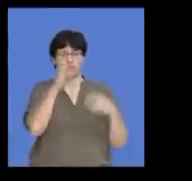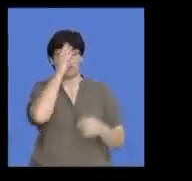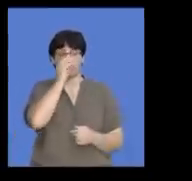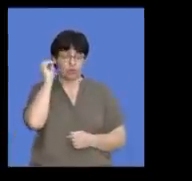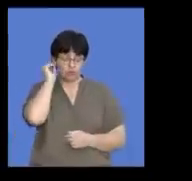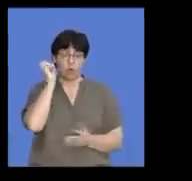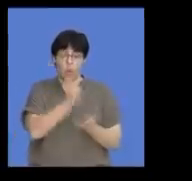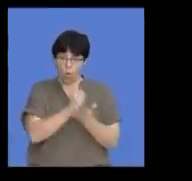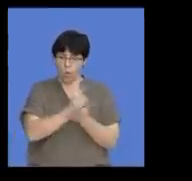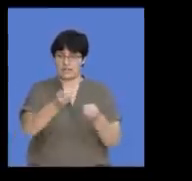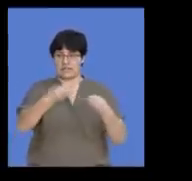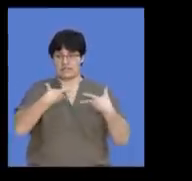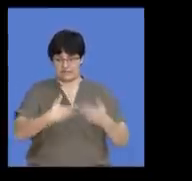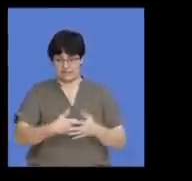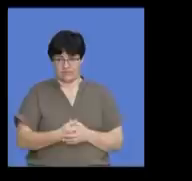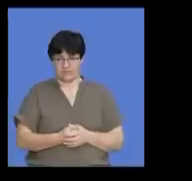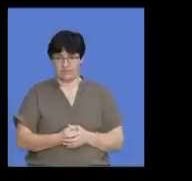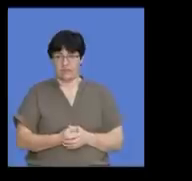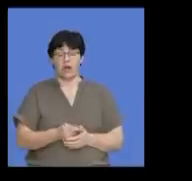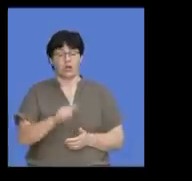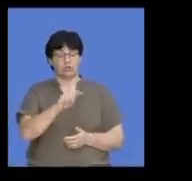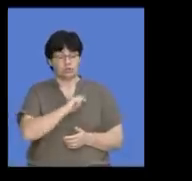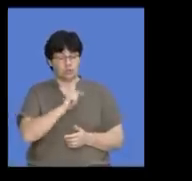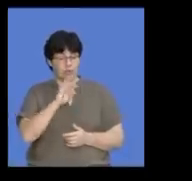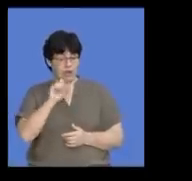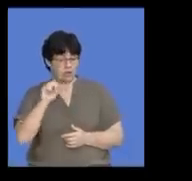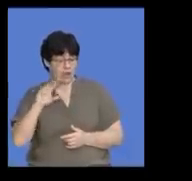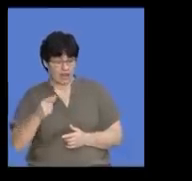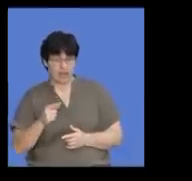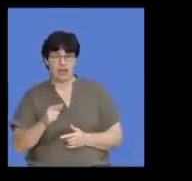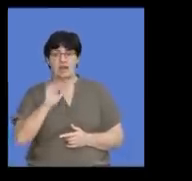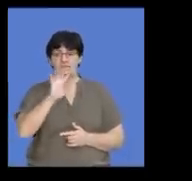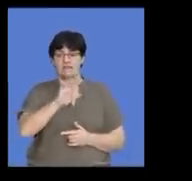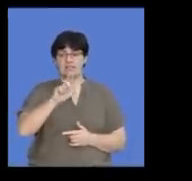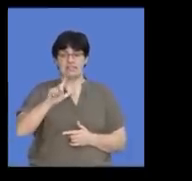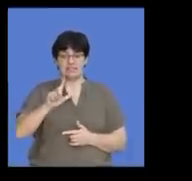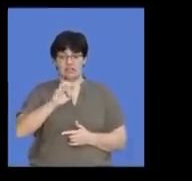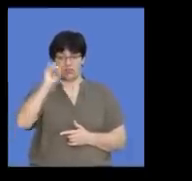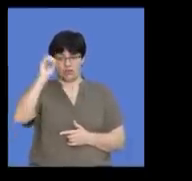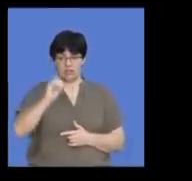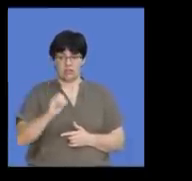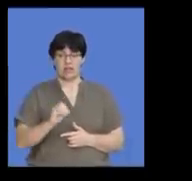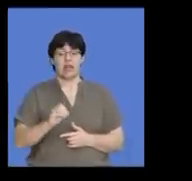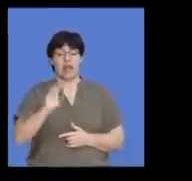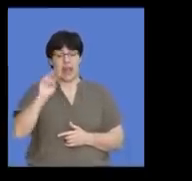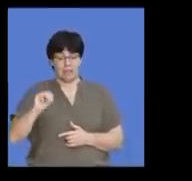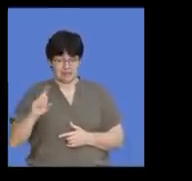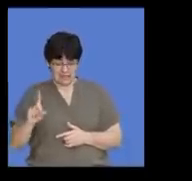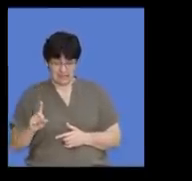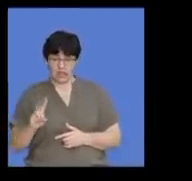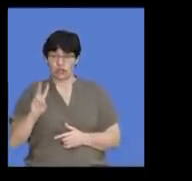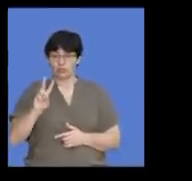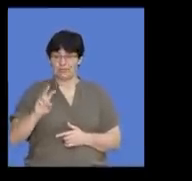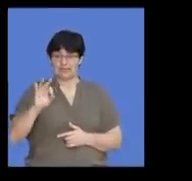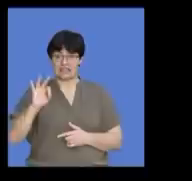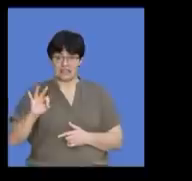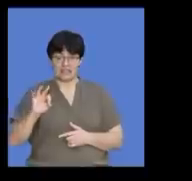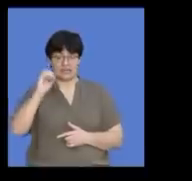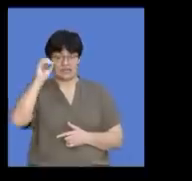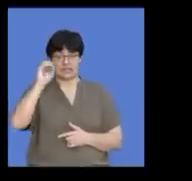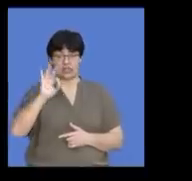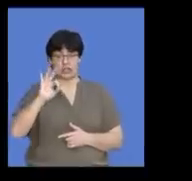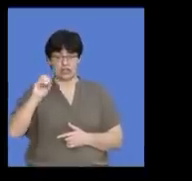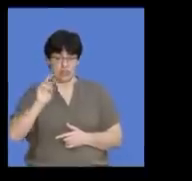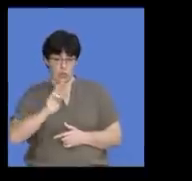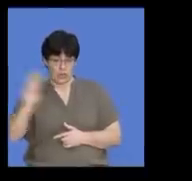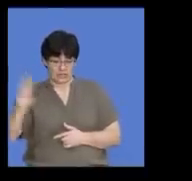be given. My true bearing, 57 degrees. My magnetic declination, 23 degrees and 30 minutes west.